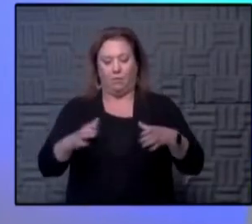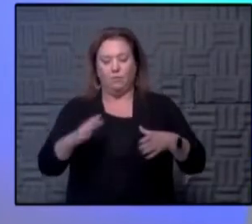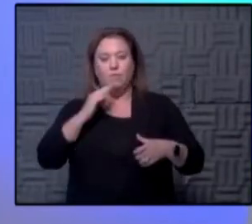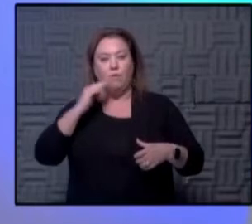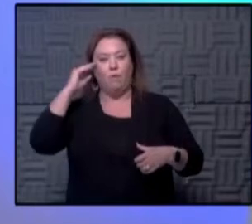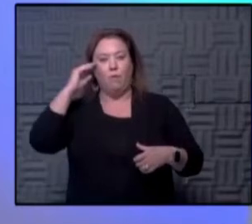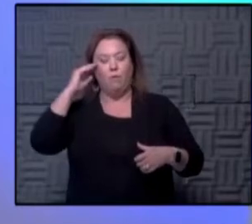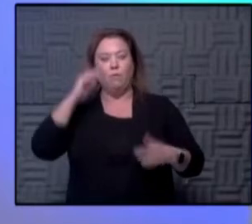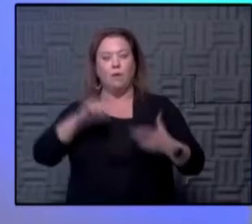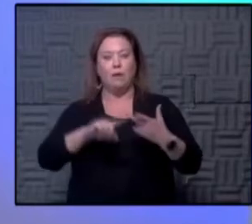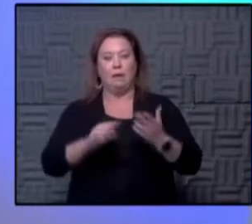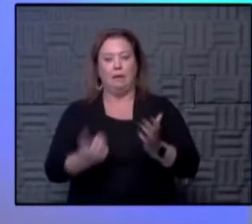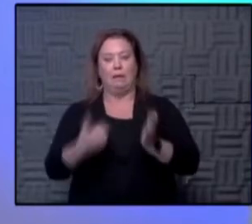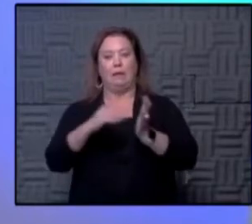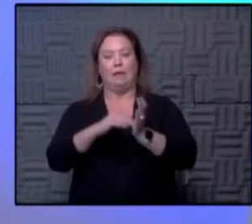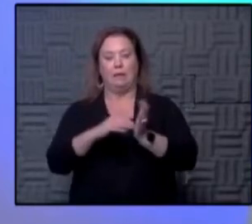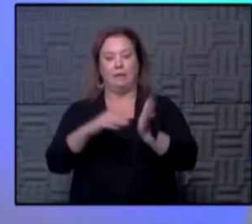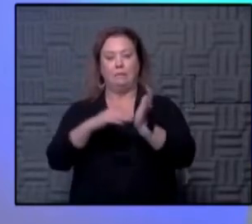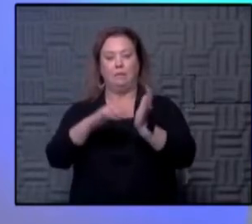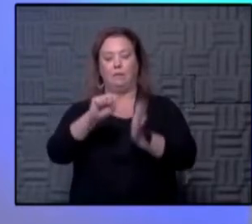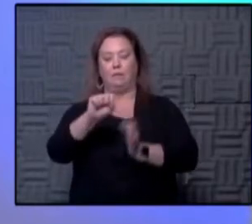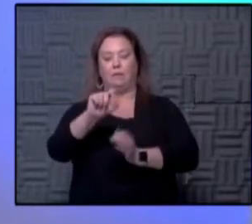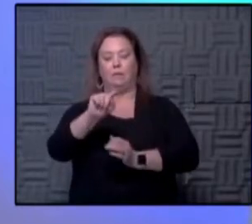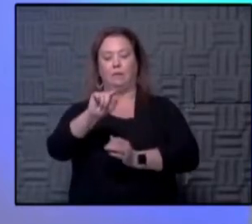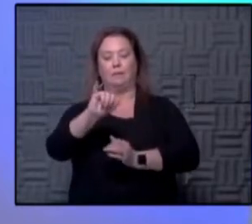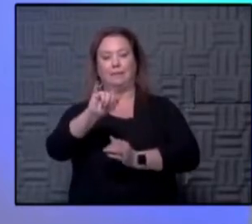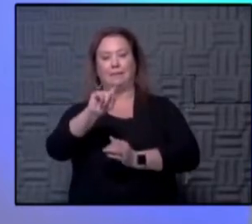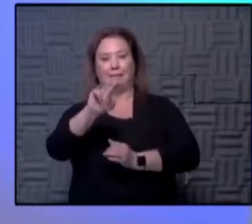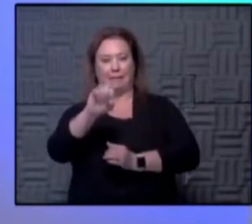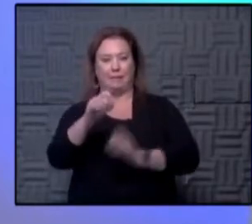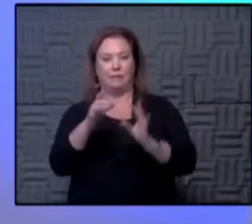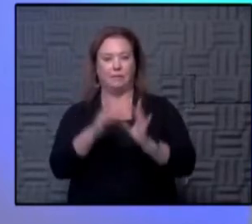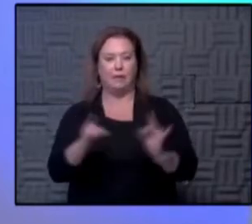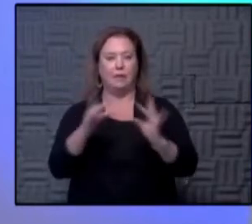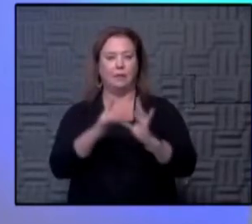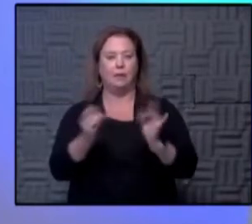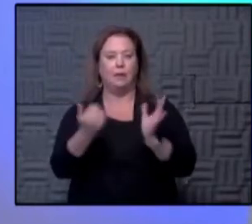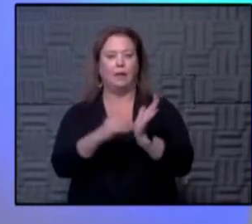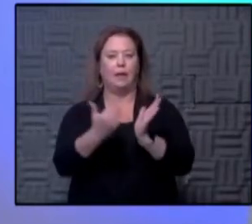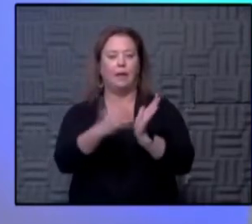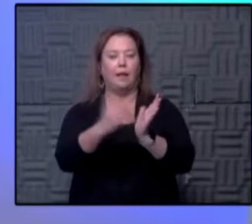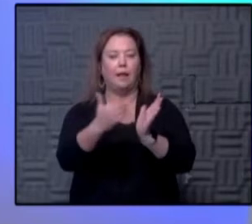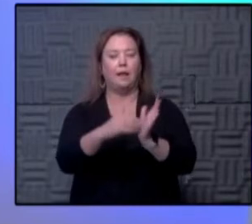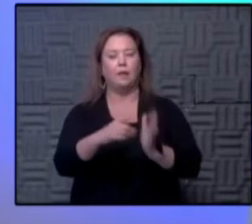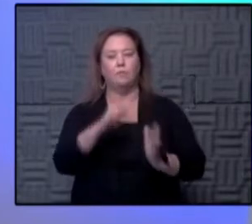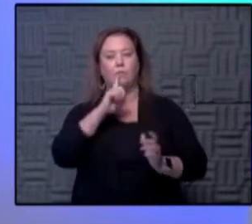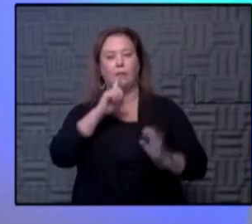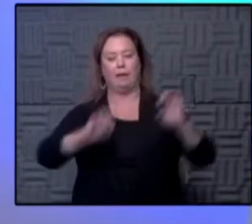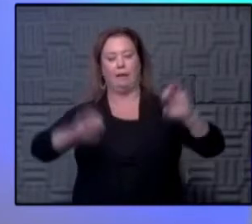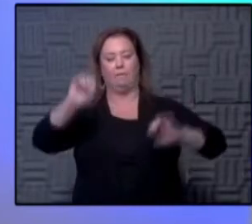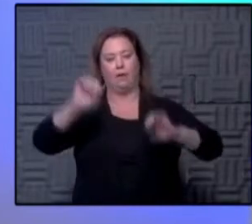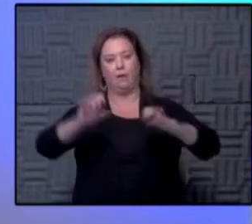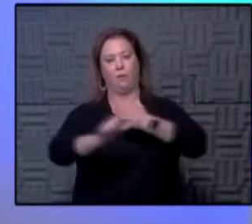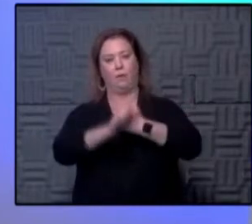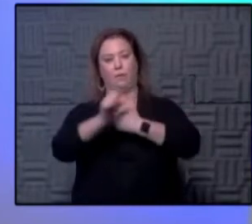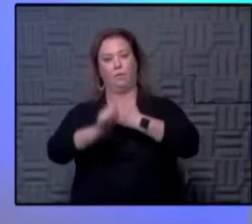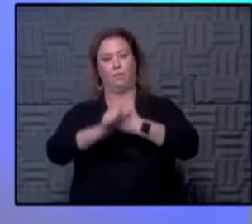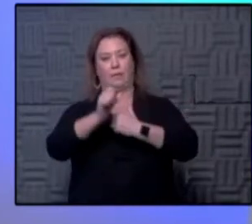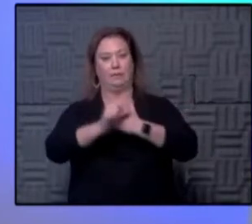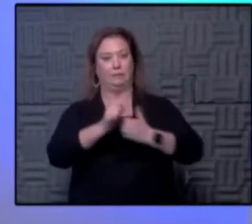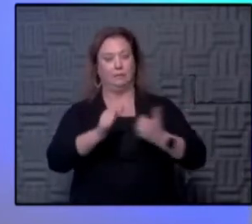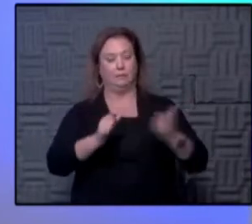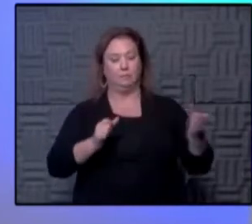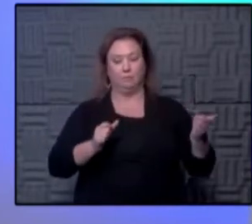home? And again, as Dr. Stites has mentioned over and over and over, we really have to evaluate the risk to benefit.